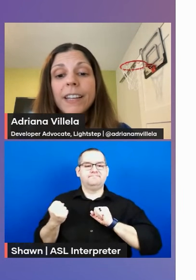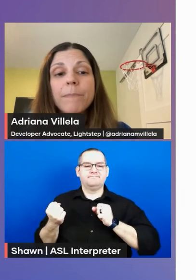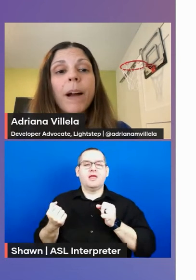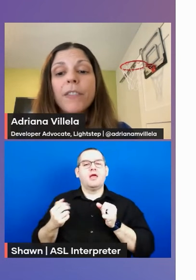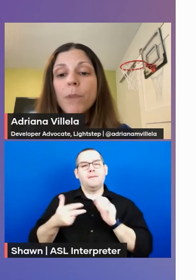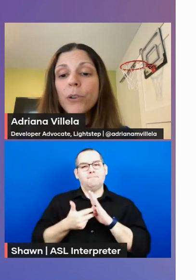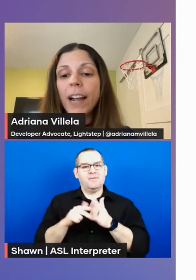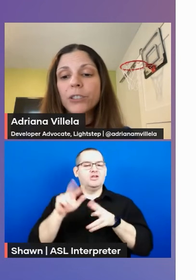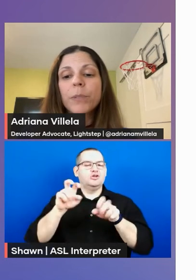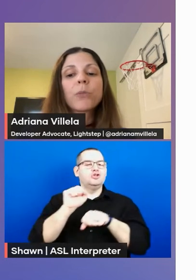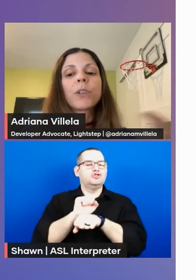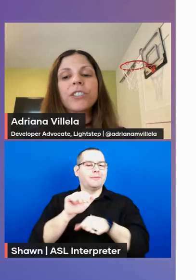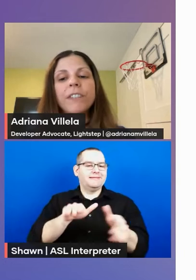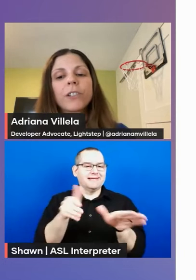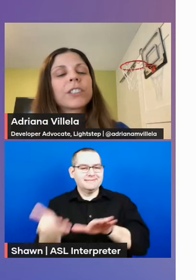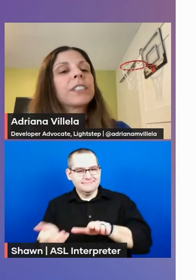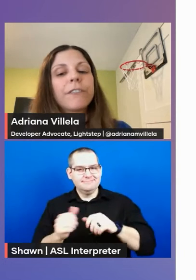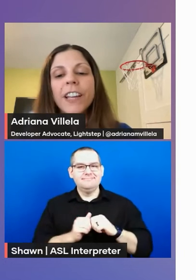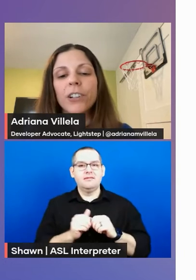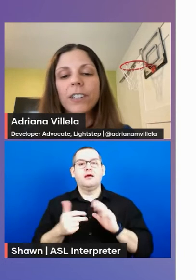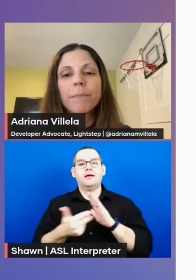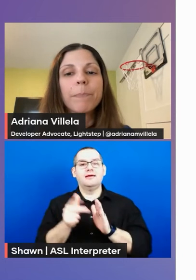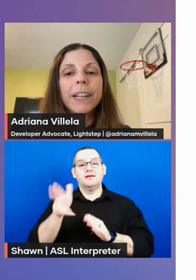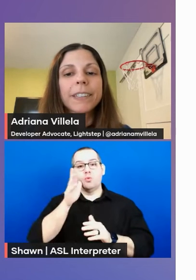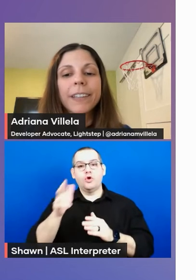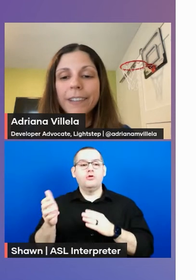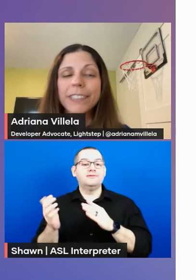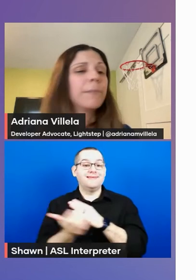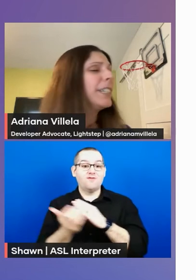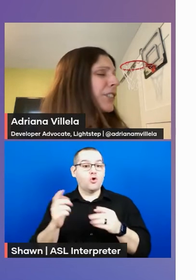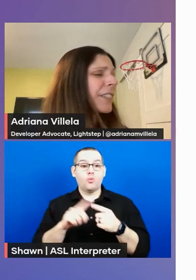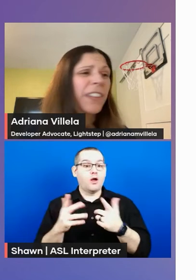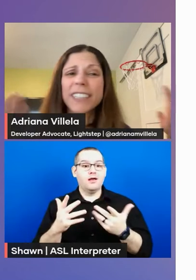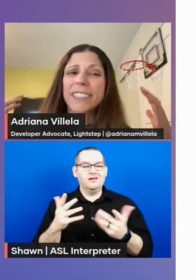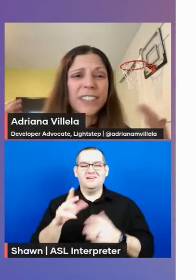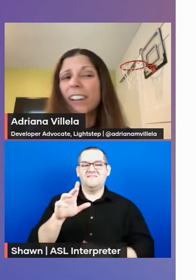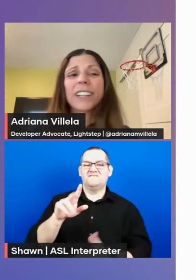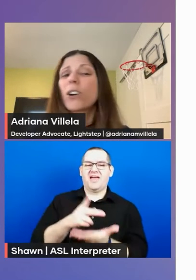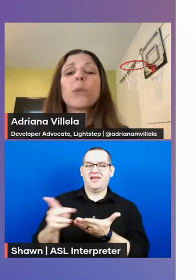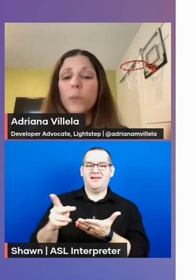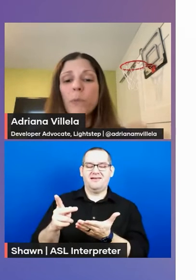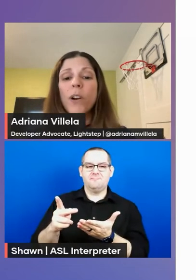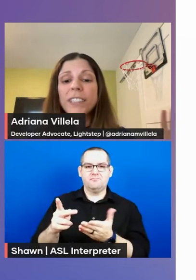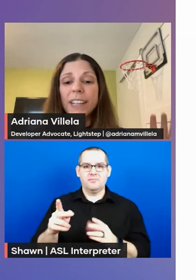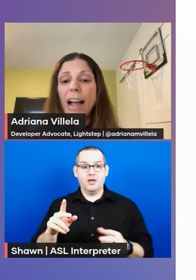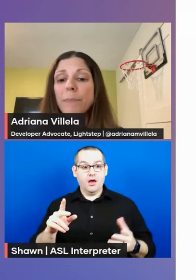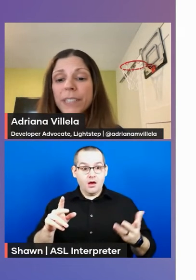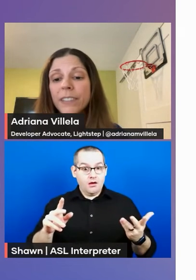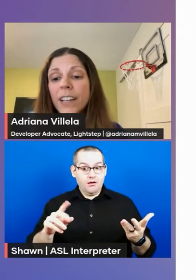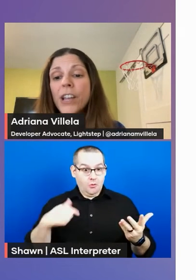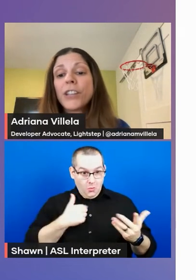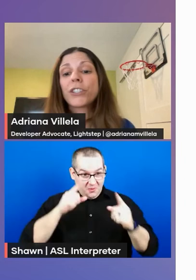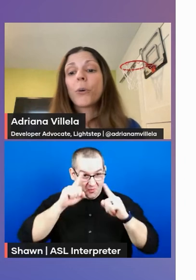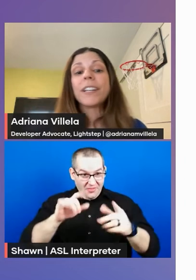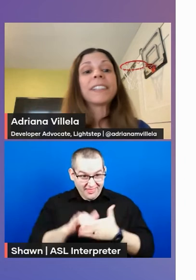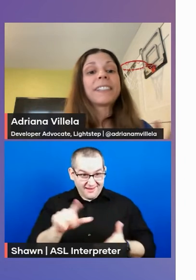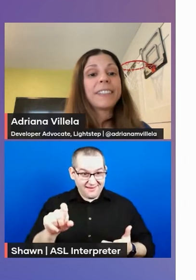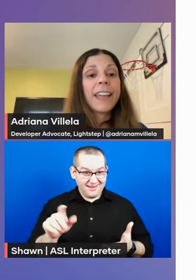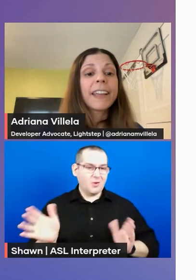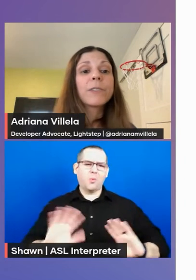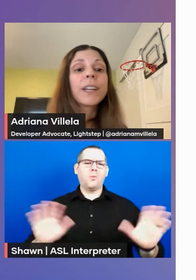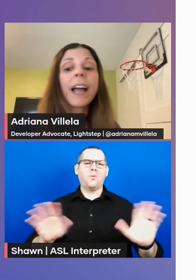is dictated by the mode attribute, which defaults to fail. But as I mentioned, that is not at all what we want to happen.